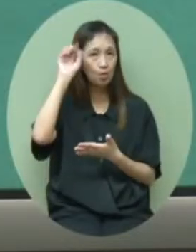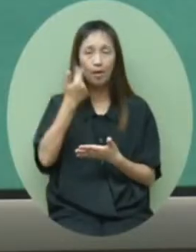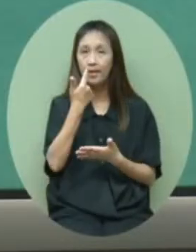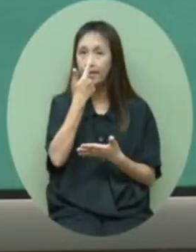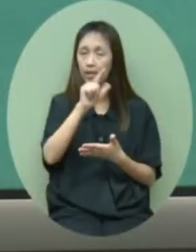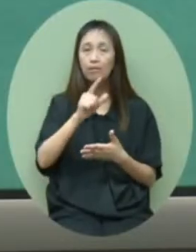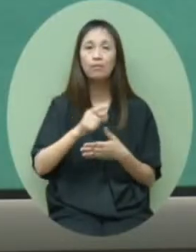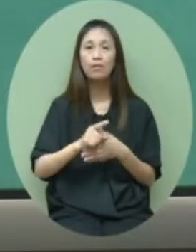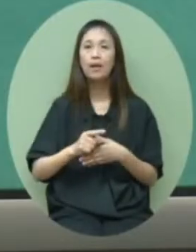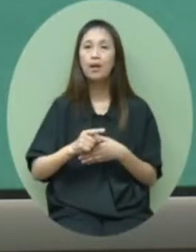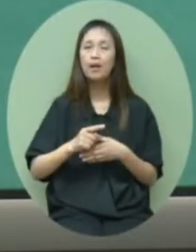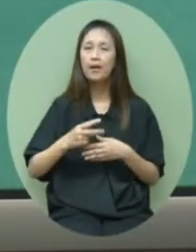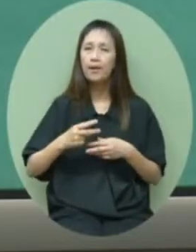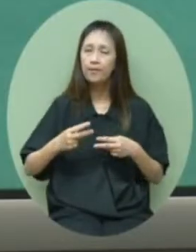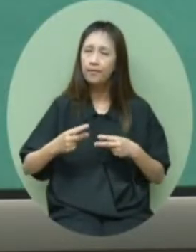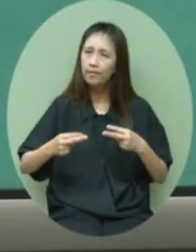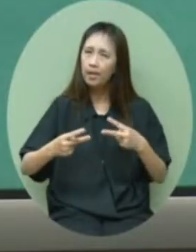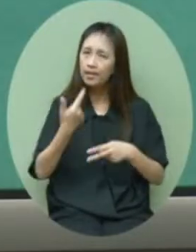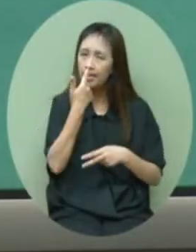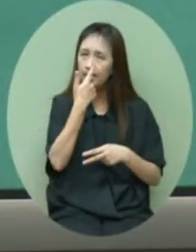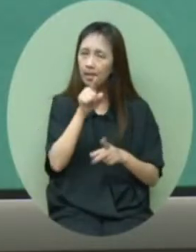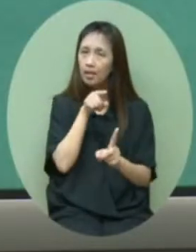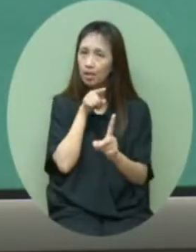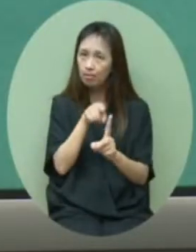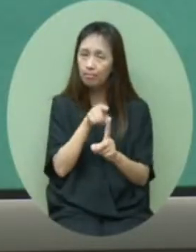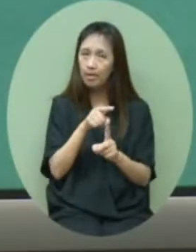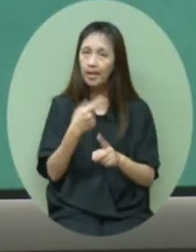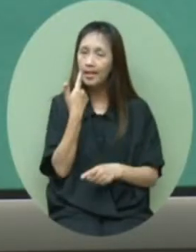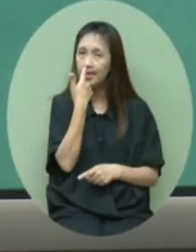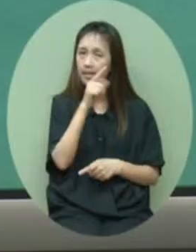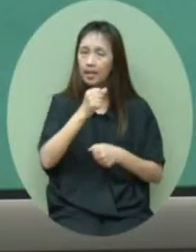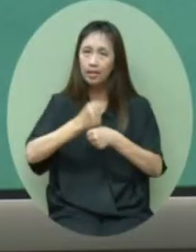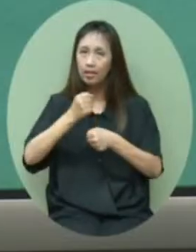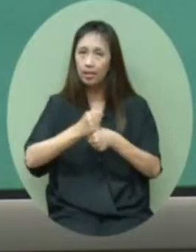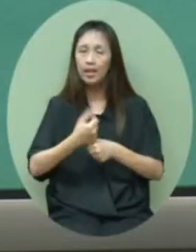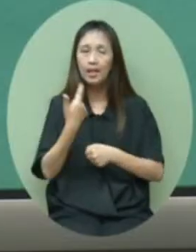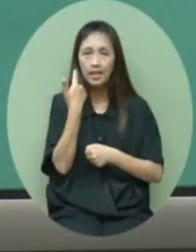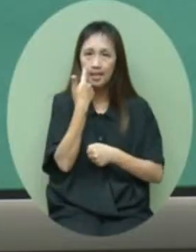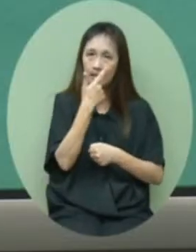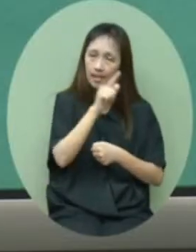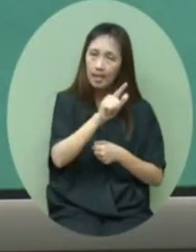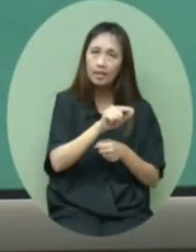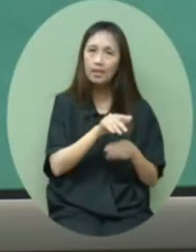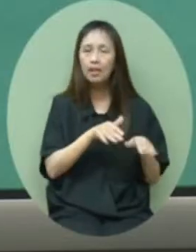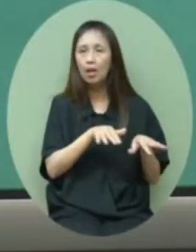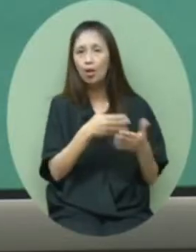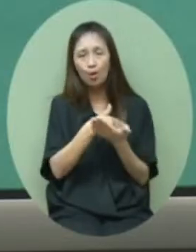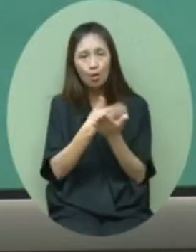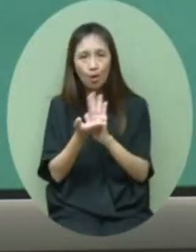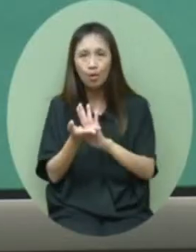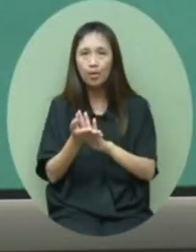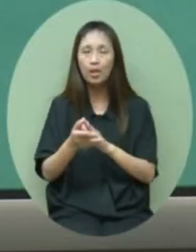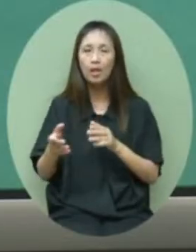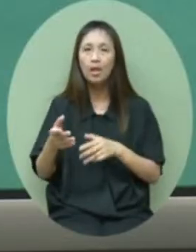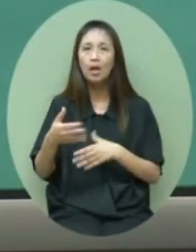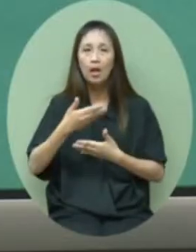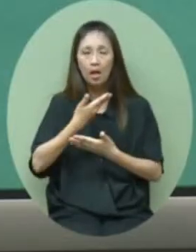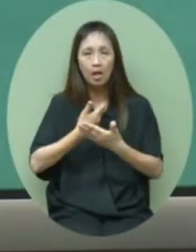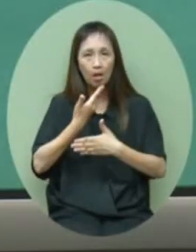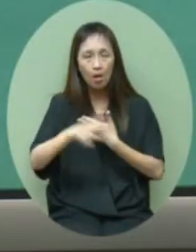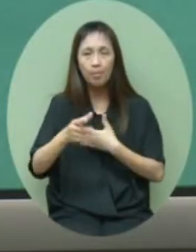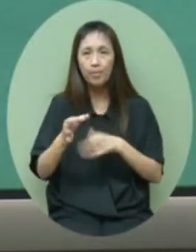We need to innovate and look for new growth points, and then we need to open up new markets, and then we